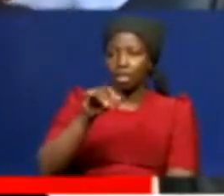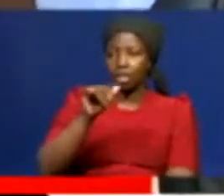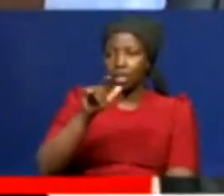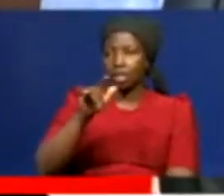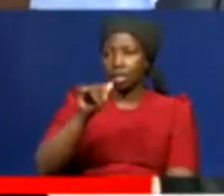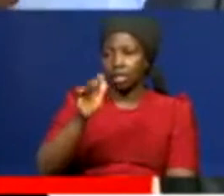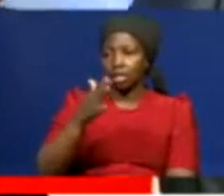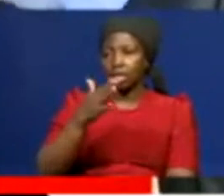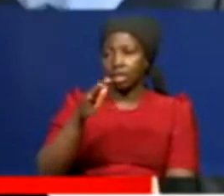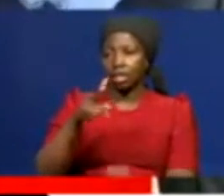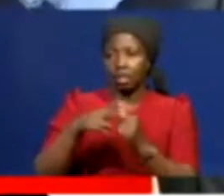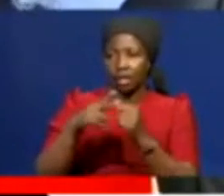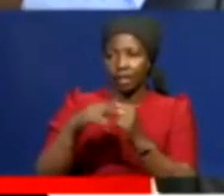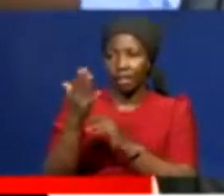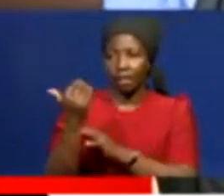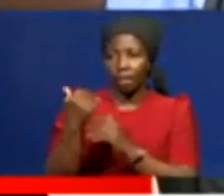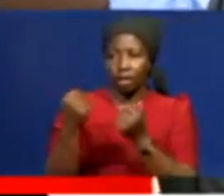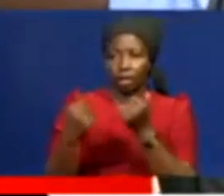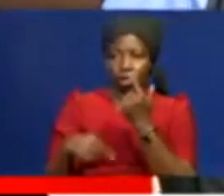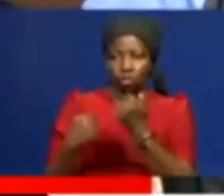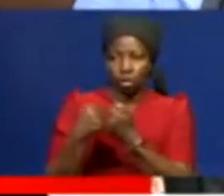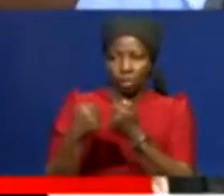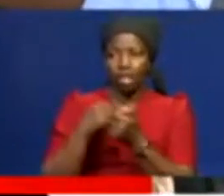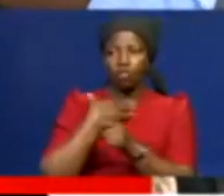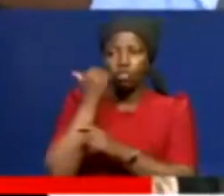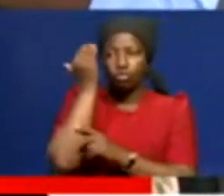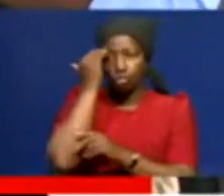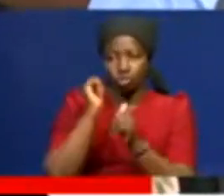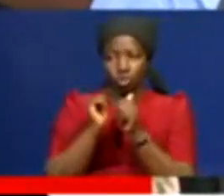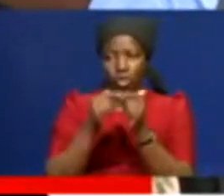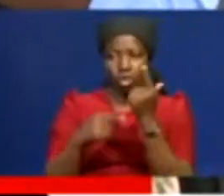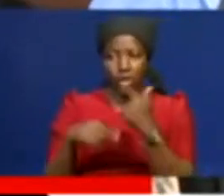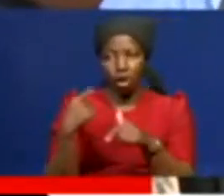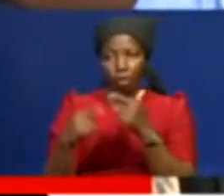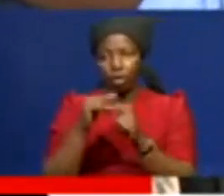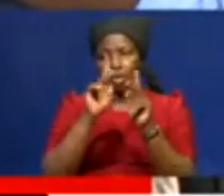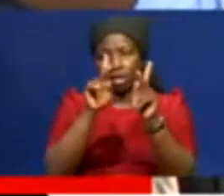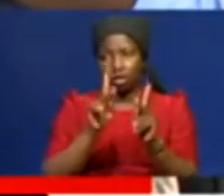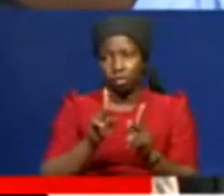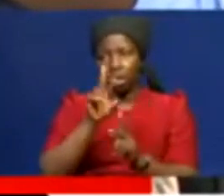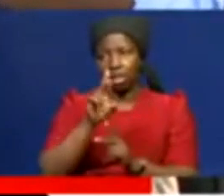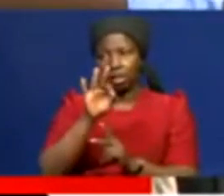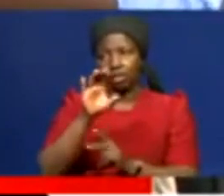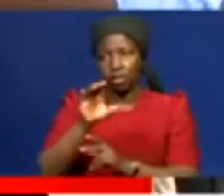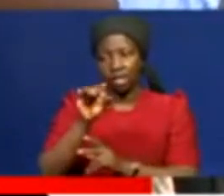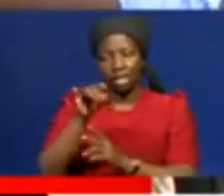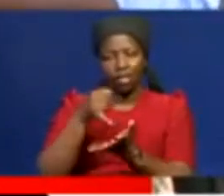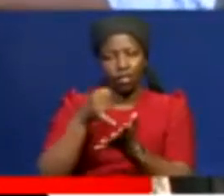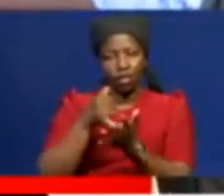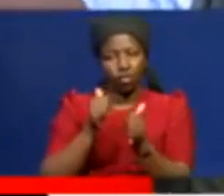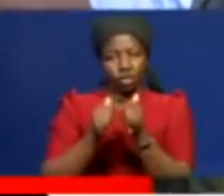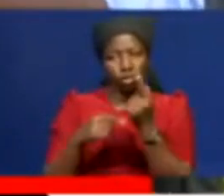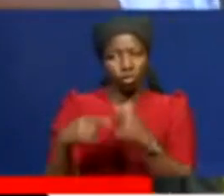upcoming tournament, I would like to know which competitions has the Kisumu RFC been involved in, and what